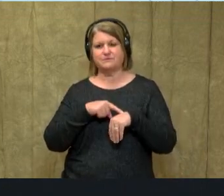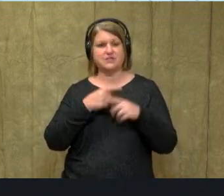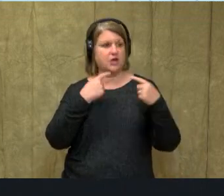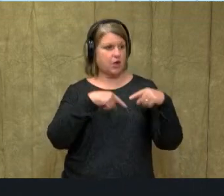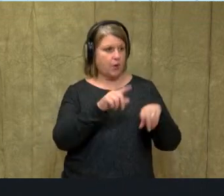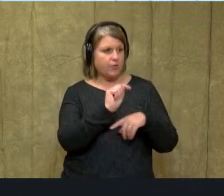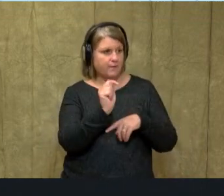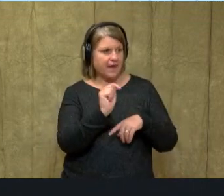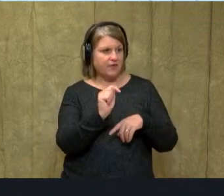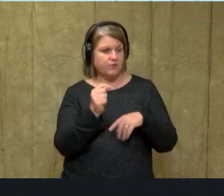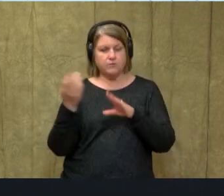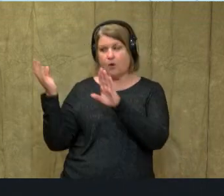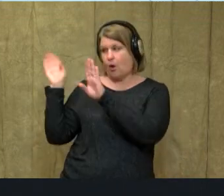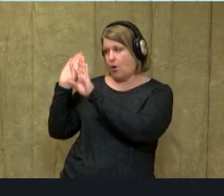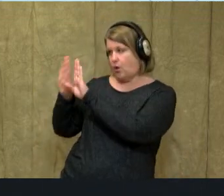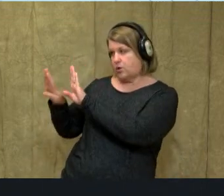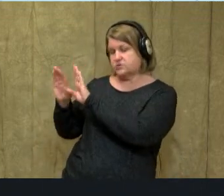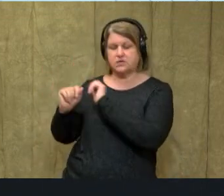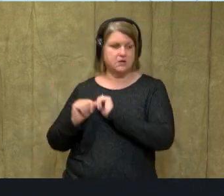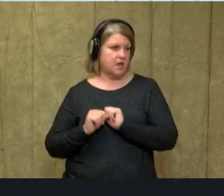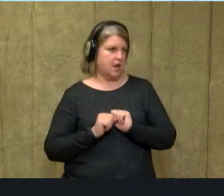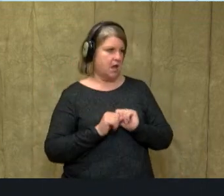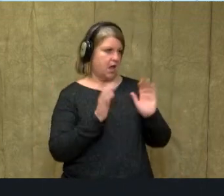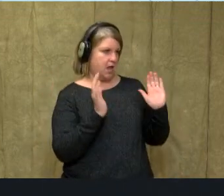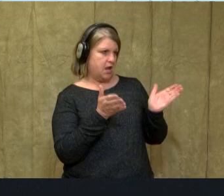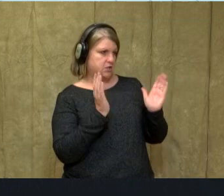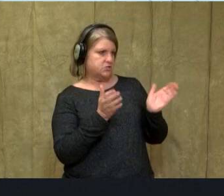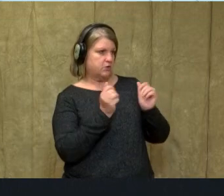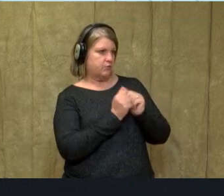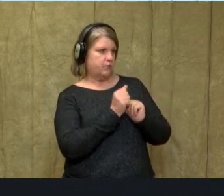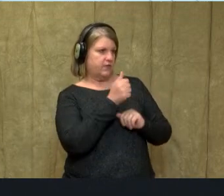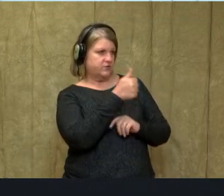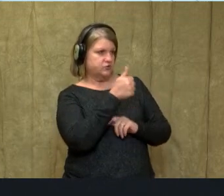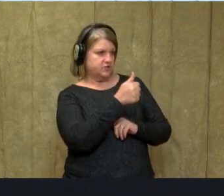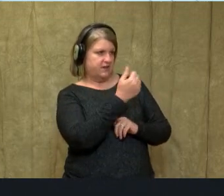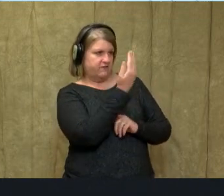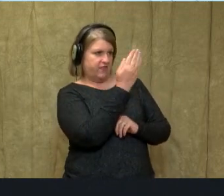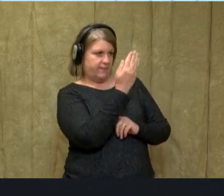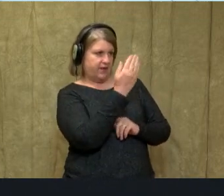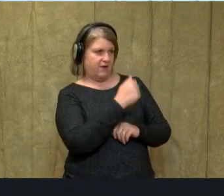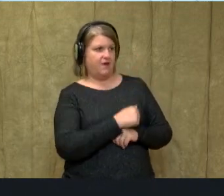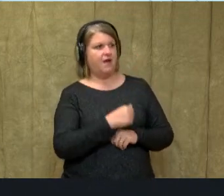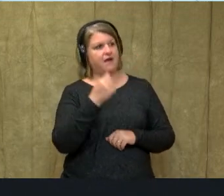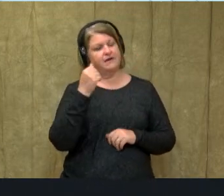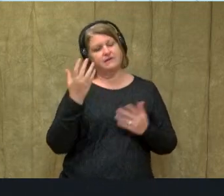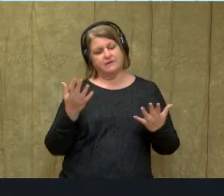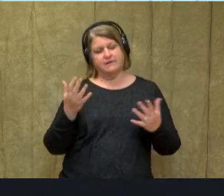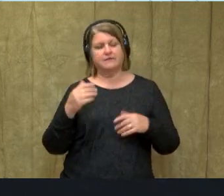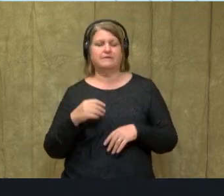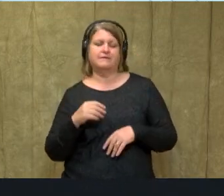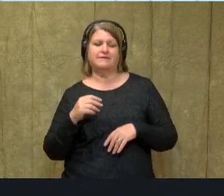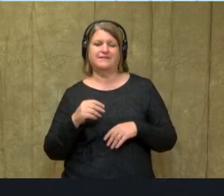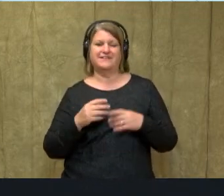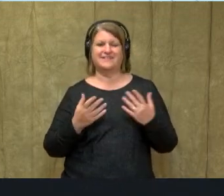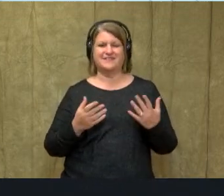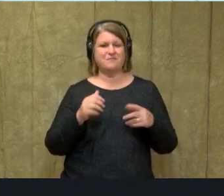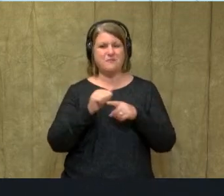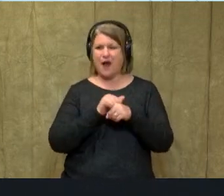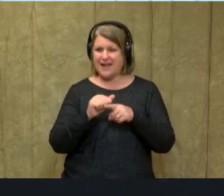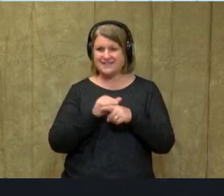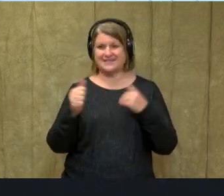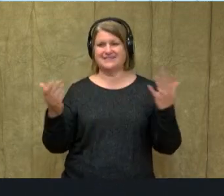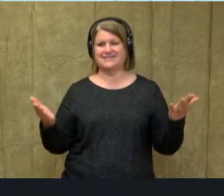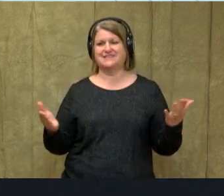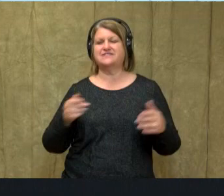bathroom, close the door, and talk to yourself in the mirror. The folks who live with you, they know you're crazy anyway, so practice. And